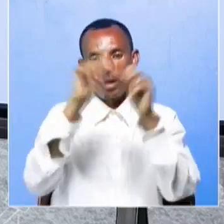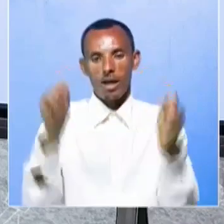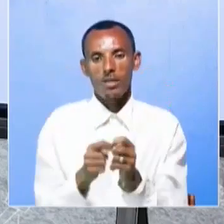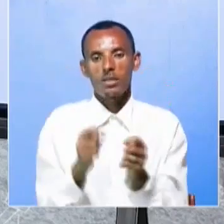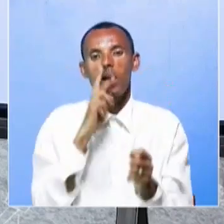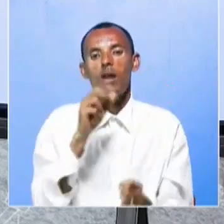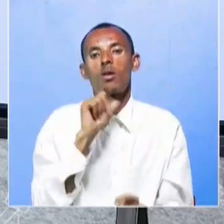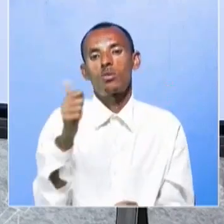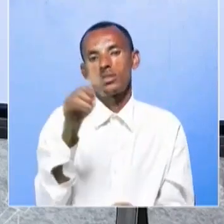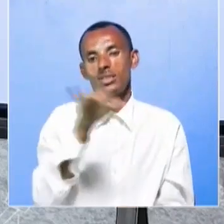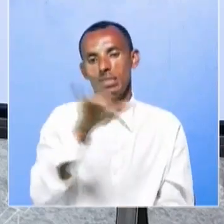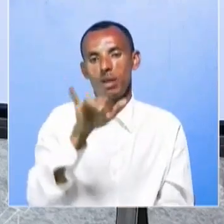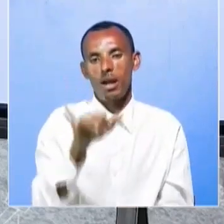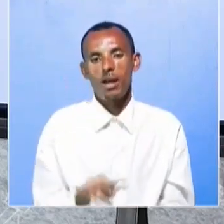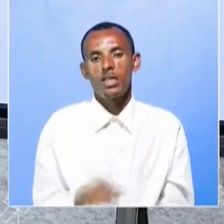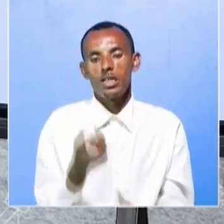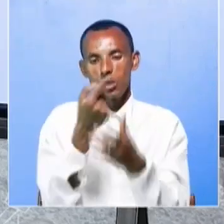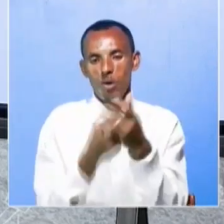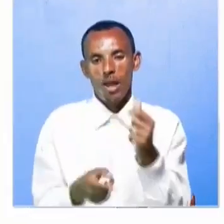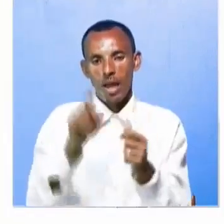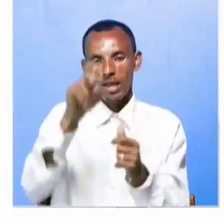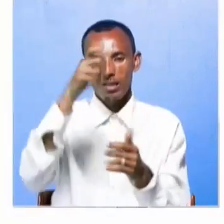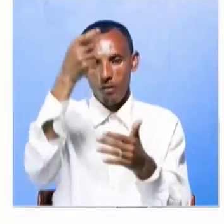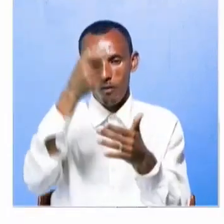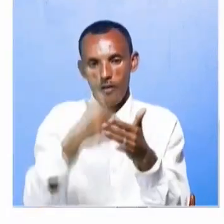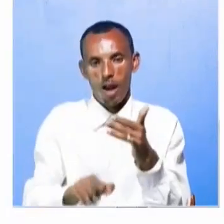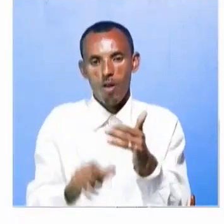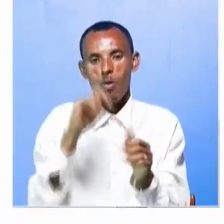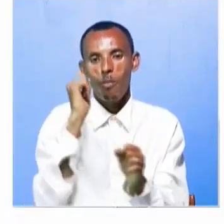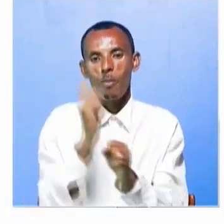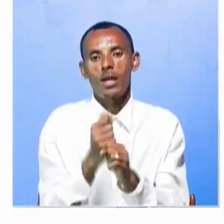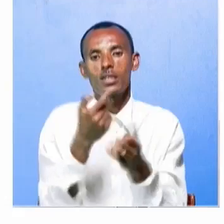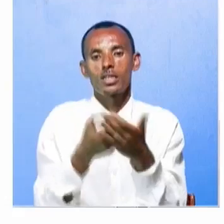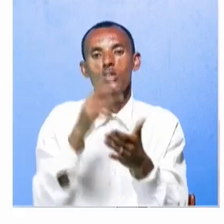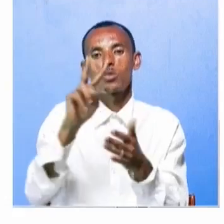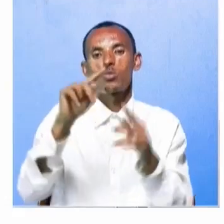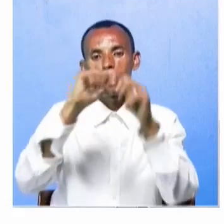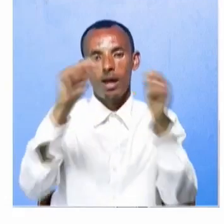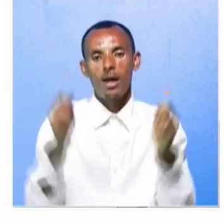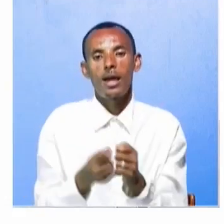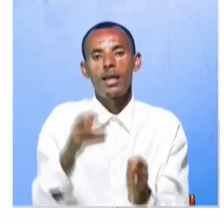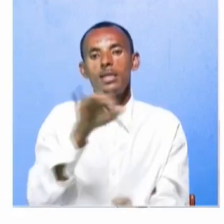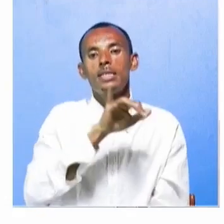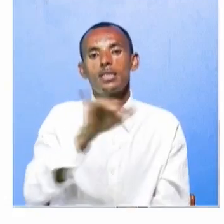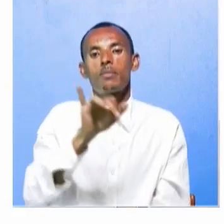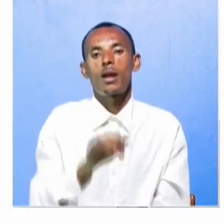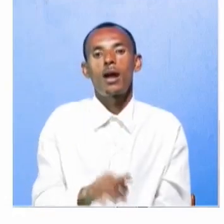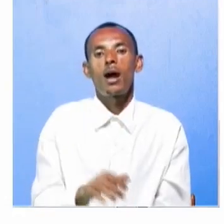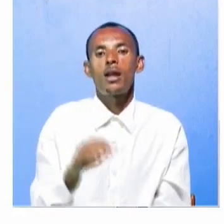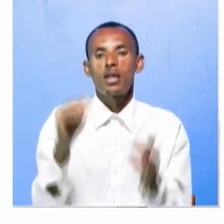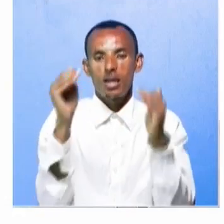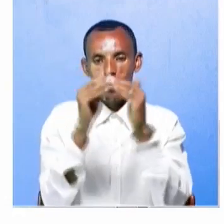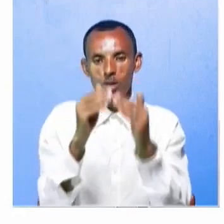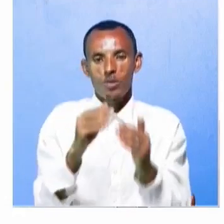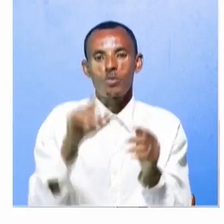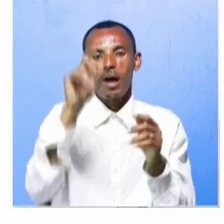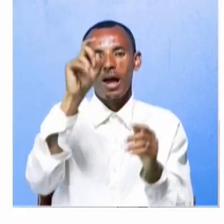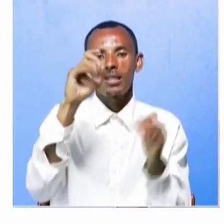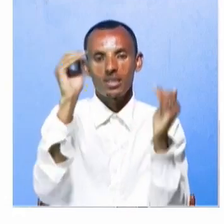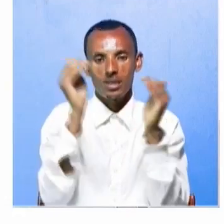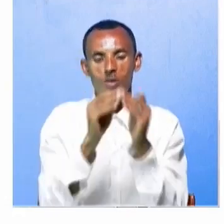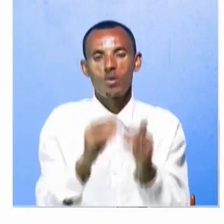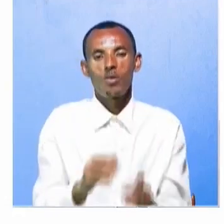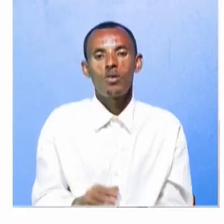not similar. So the only x value that can make these 2 triangles is similar is x is equals